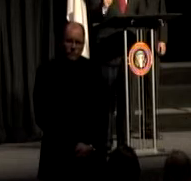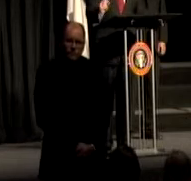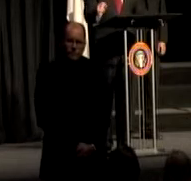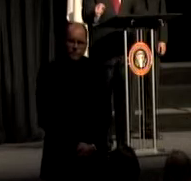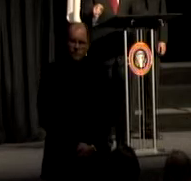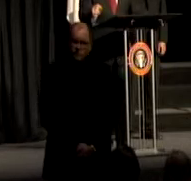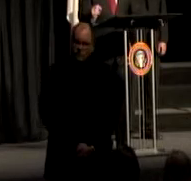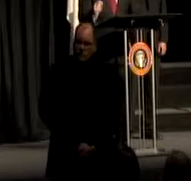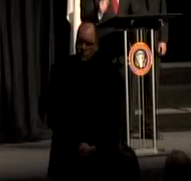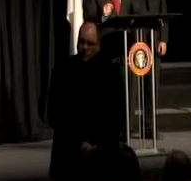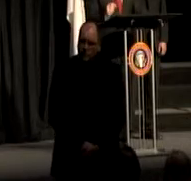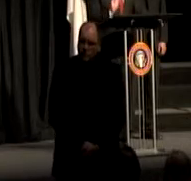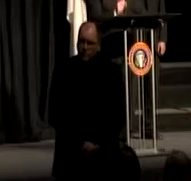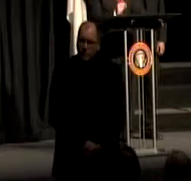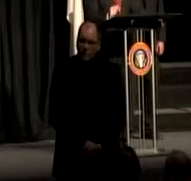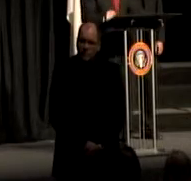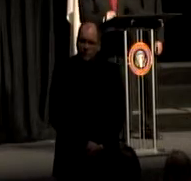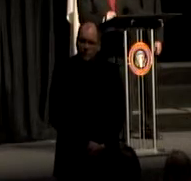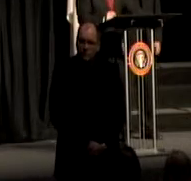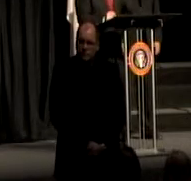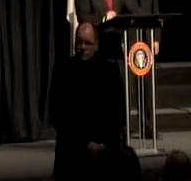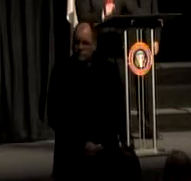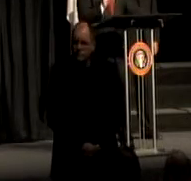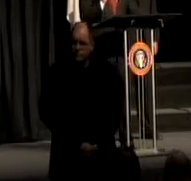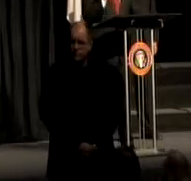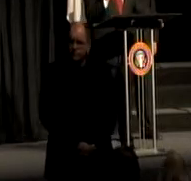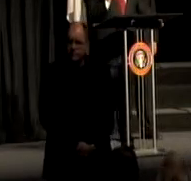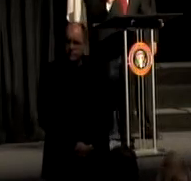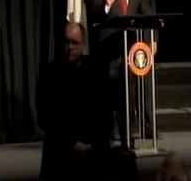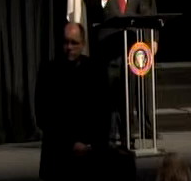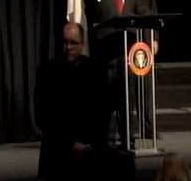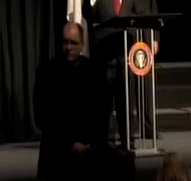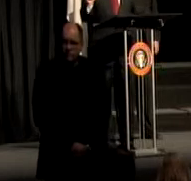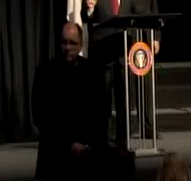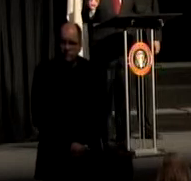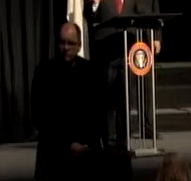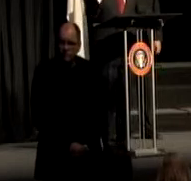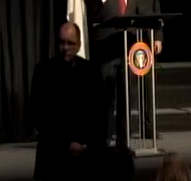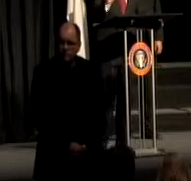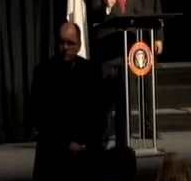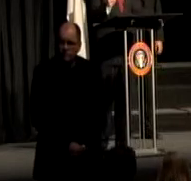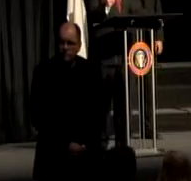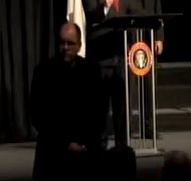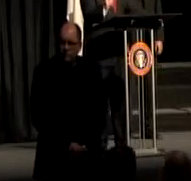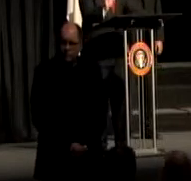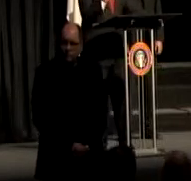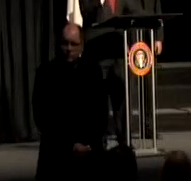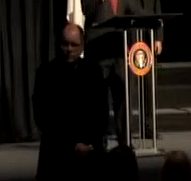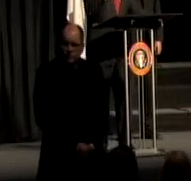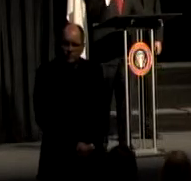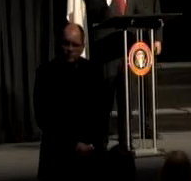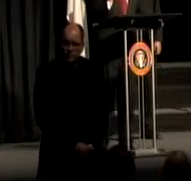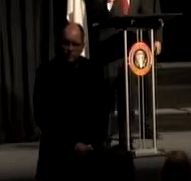will not attack me sin will not influence me if we stick our head in the sand and say I'm better than this or I have this under control